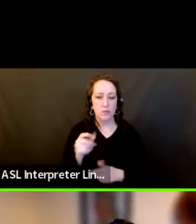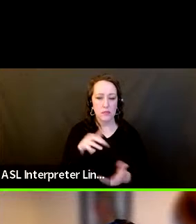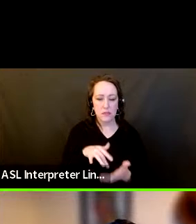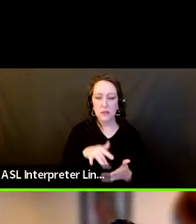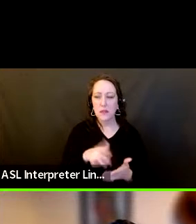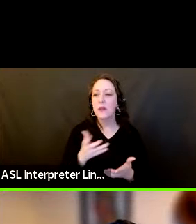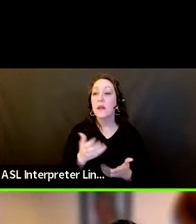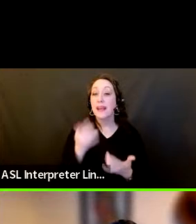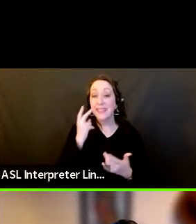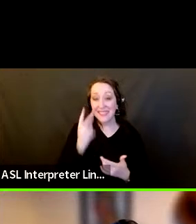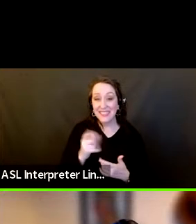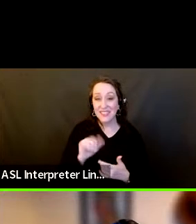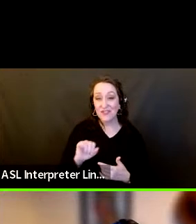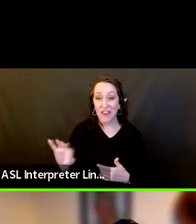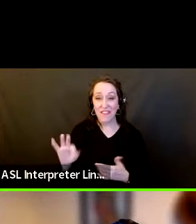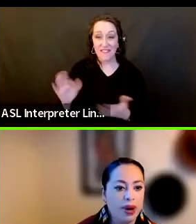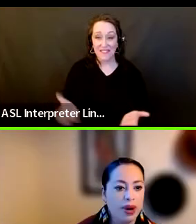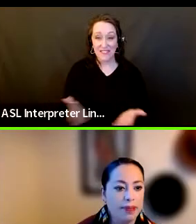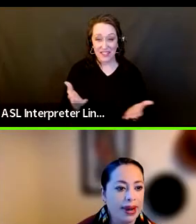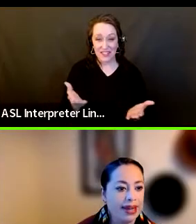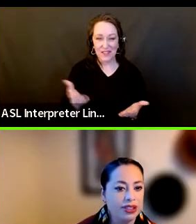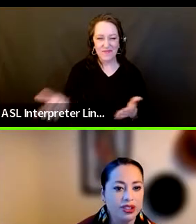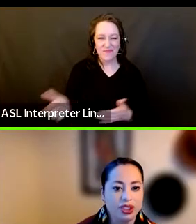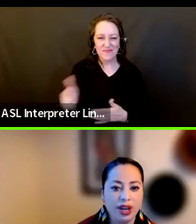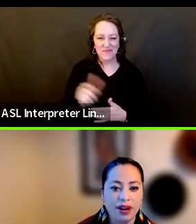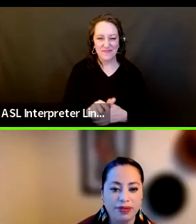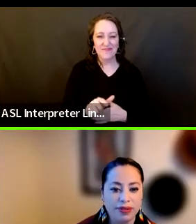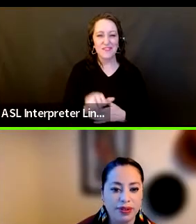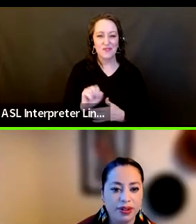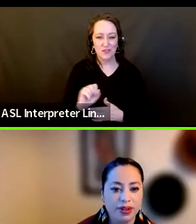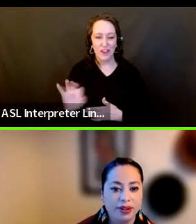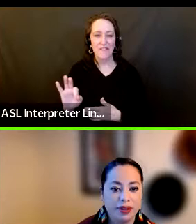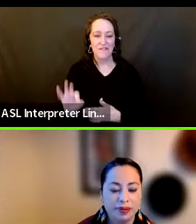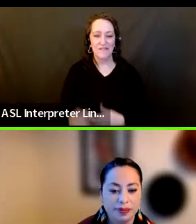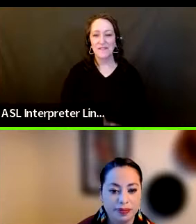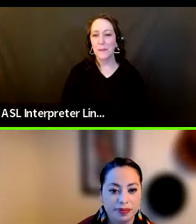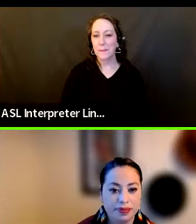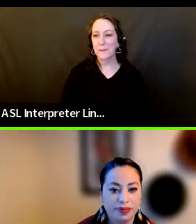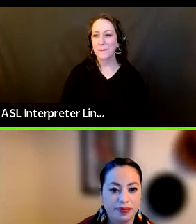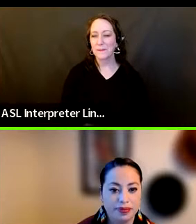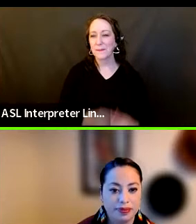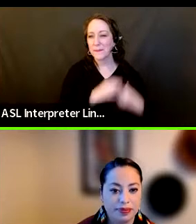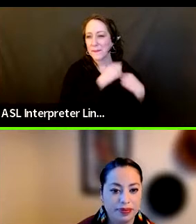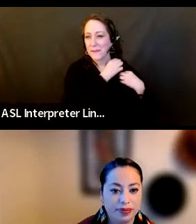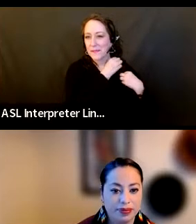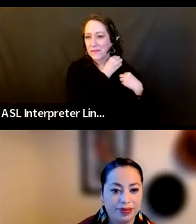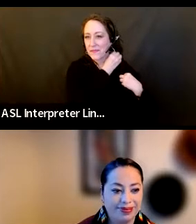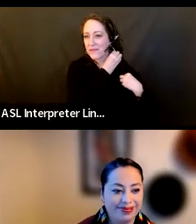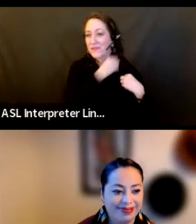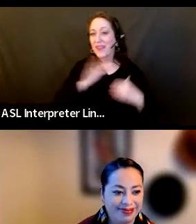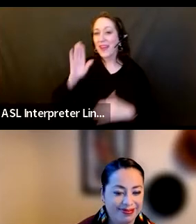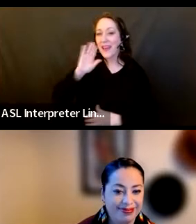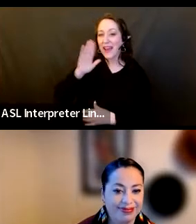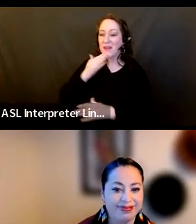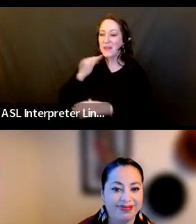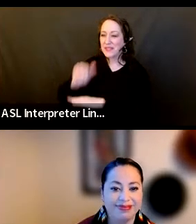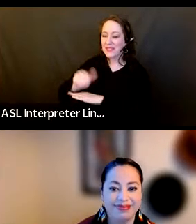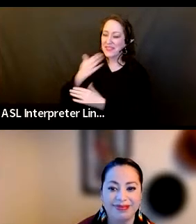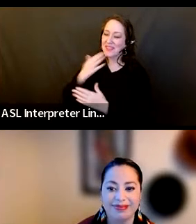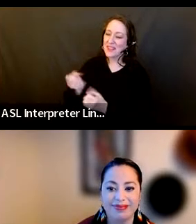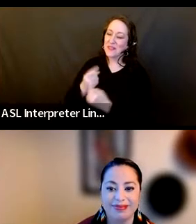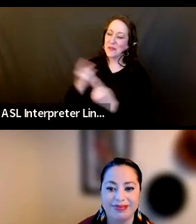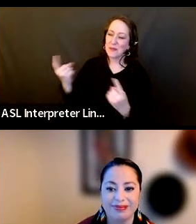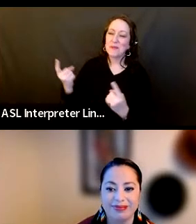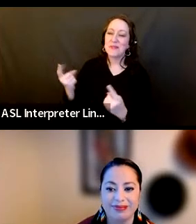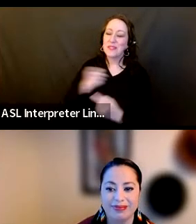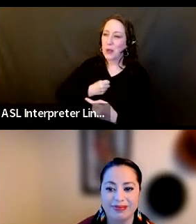said, I see Jeff is here, so I'm going to go ahead and pass it to Jeff. Hi, good evening. Thanks, everybody.